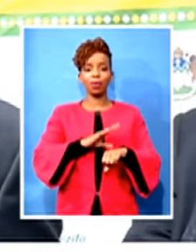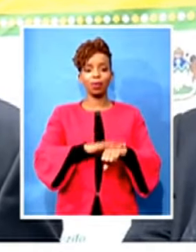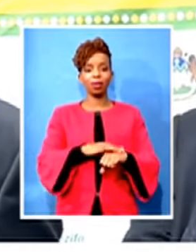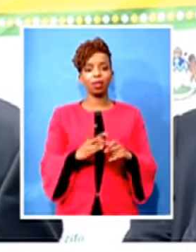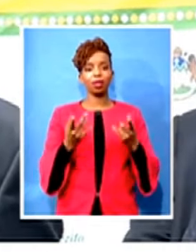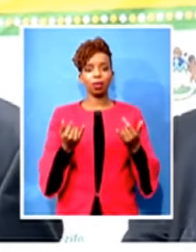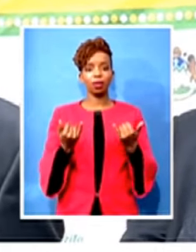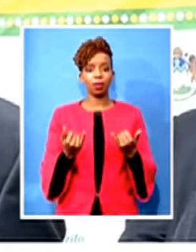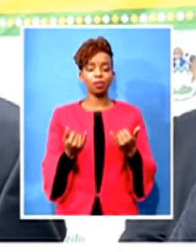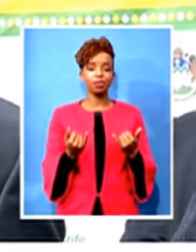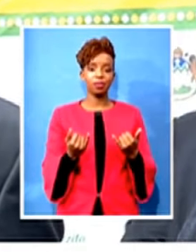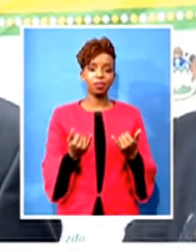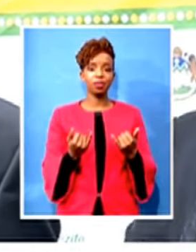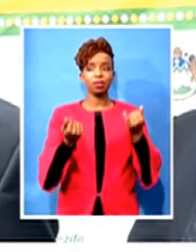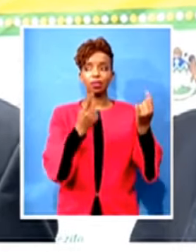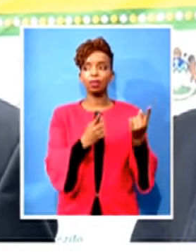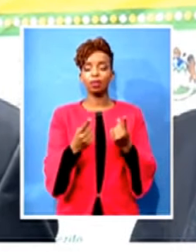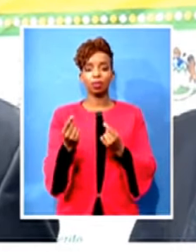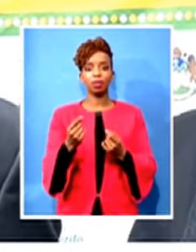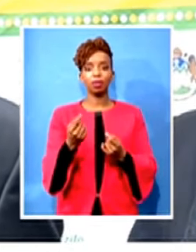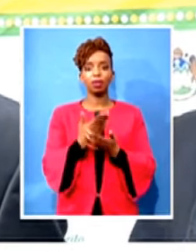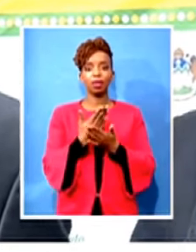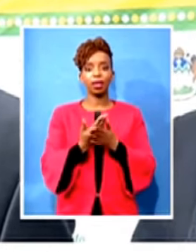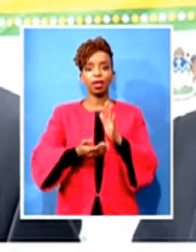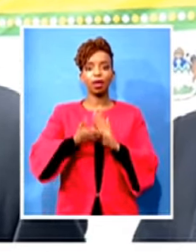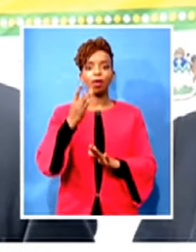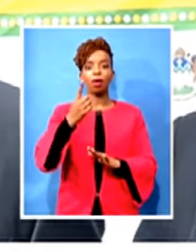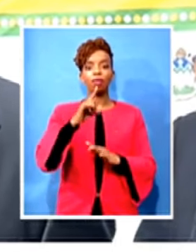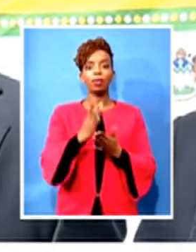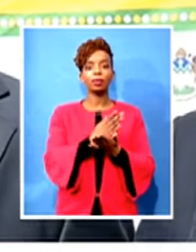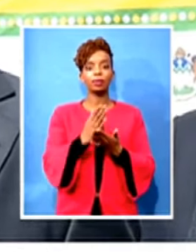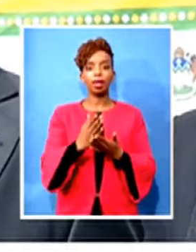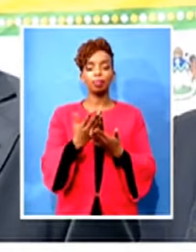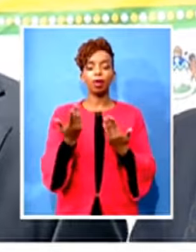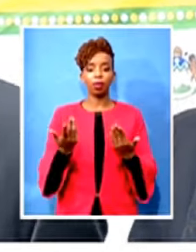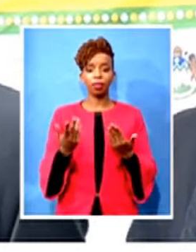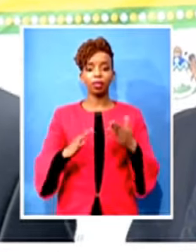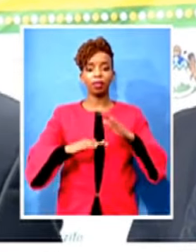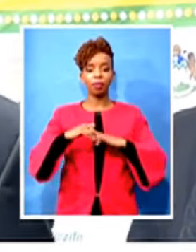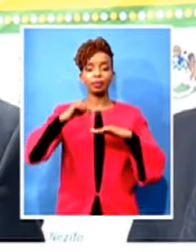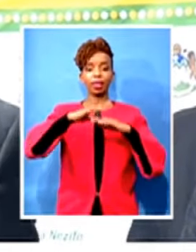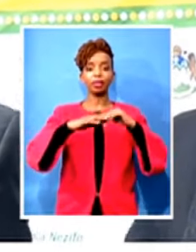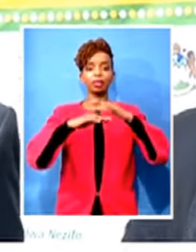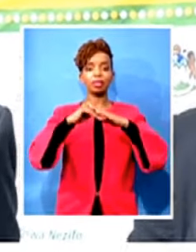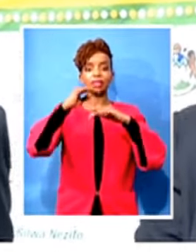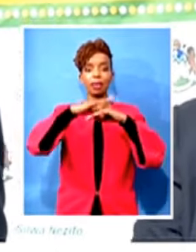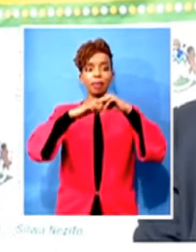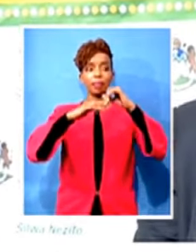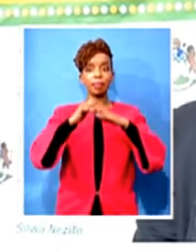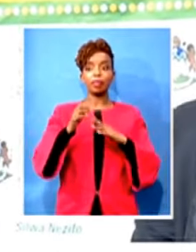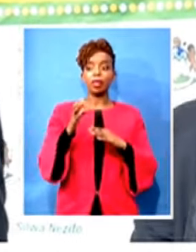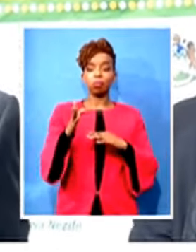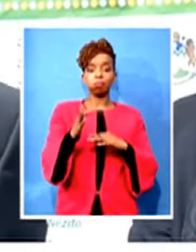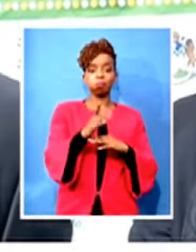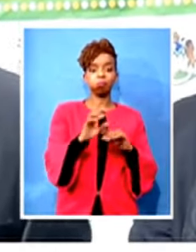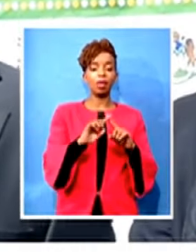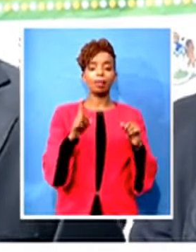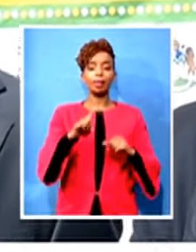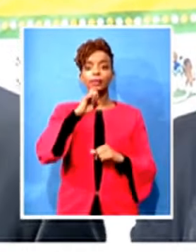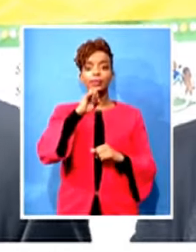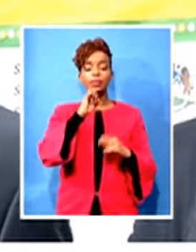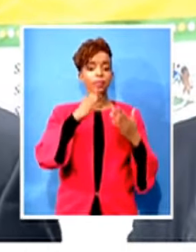some of the facilities where the buildings were existing but were not used or they needed to be repaired. And we've done that in a number of